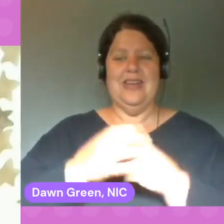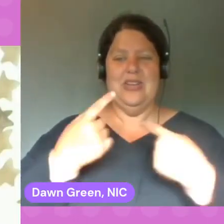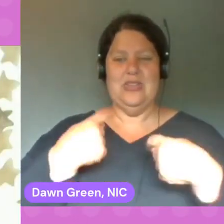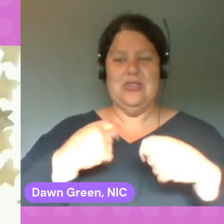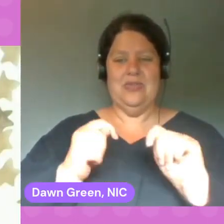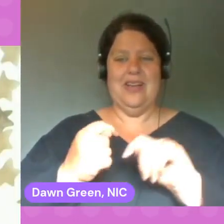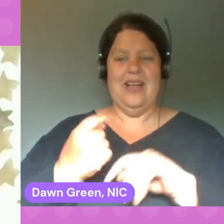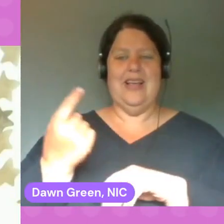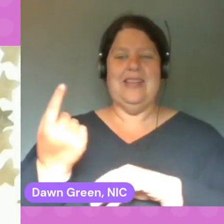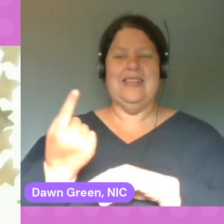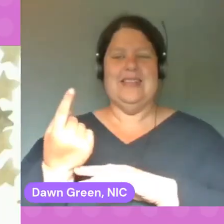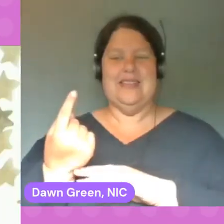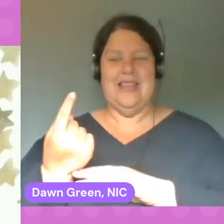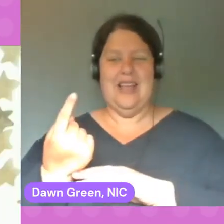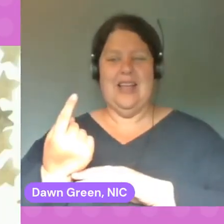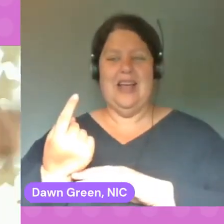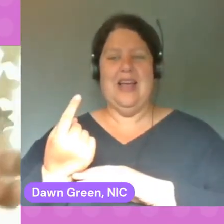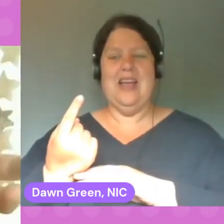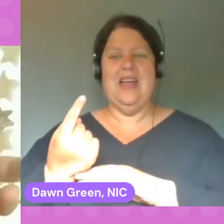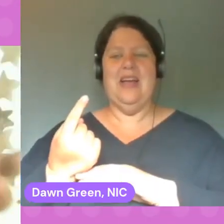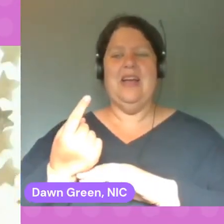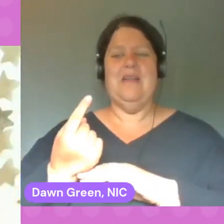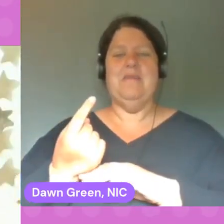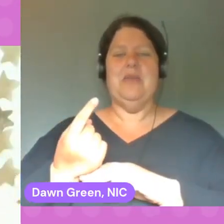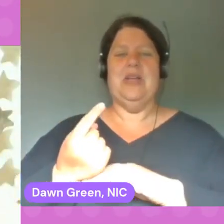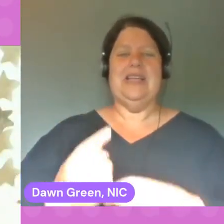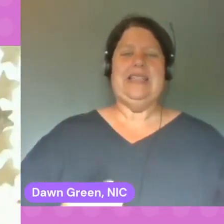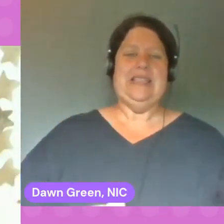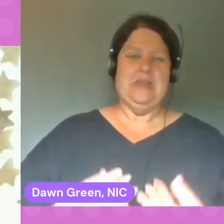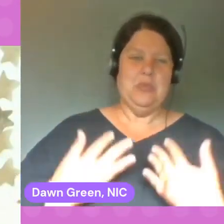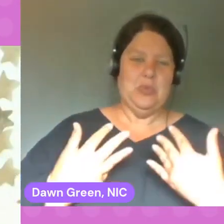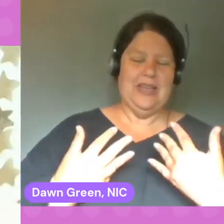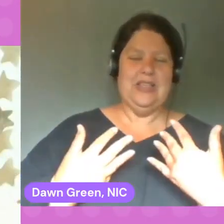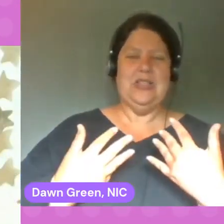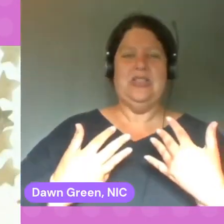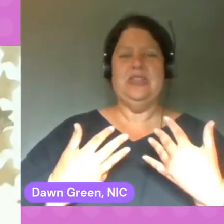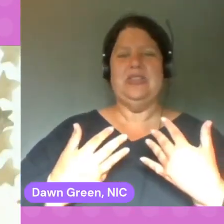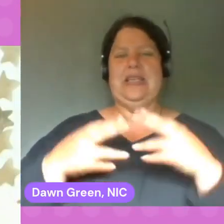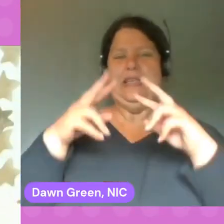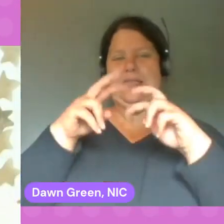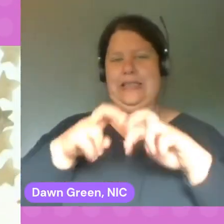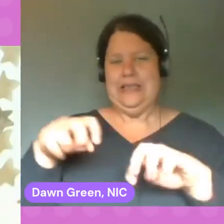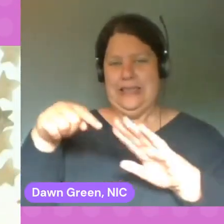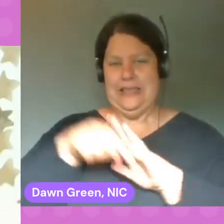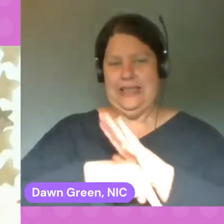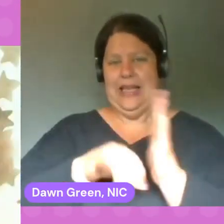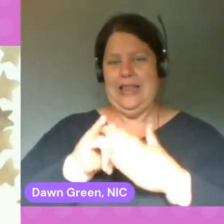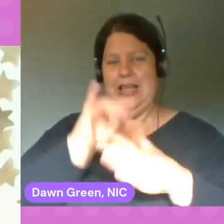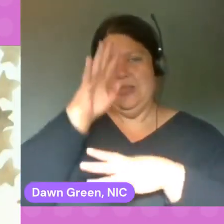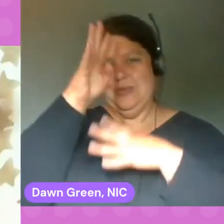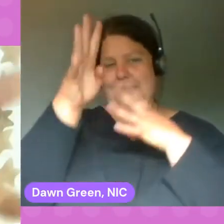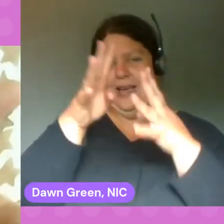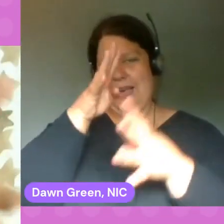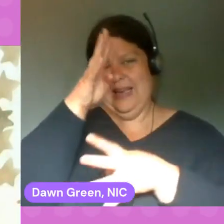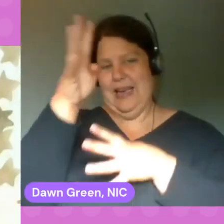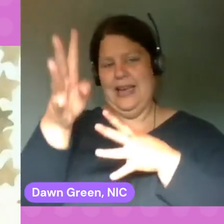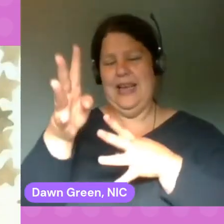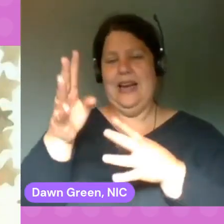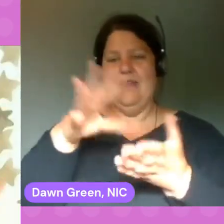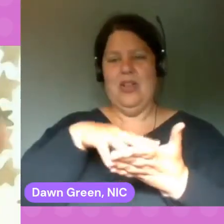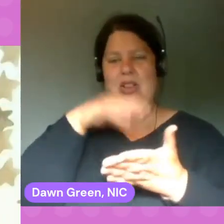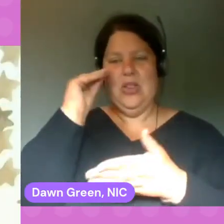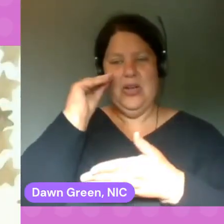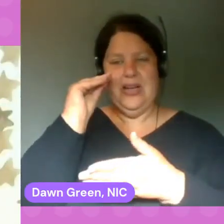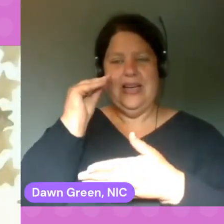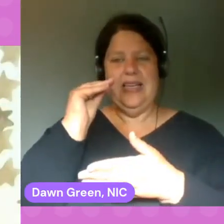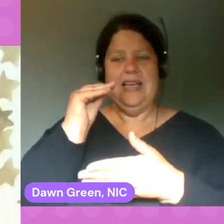getting an input or inspiration, testing out something else, going deeper. This is this creative learning cycle that Mitch and the